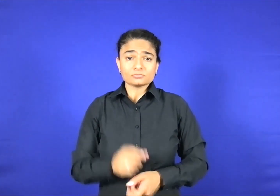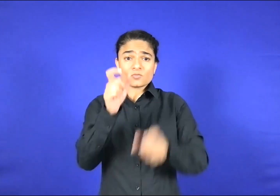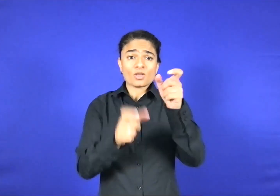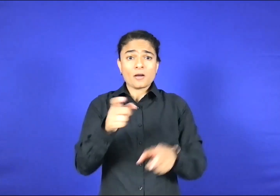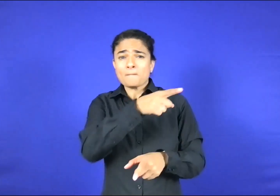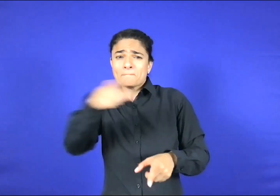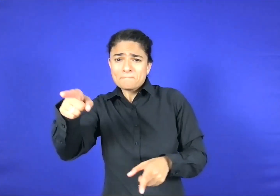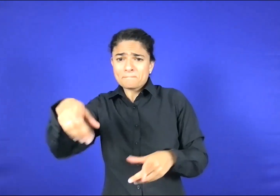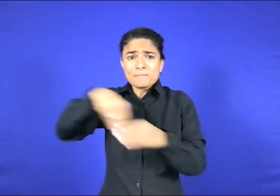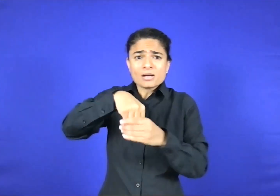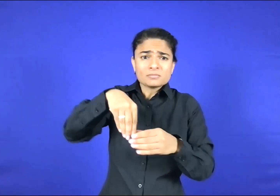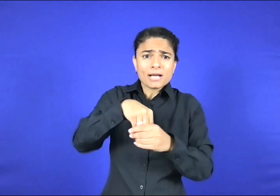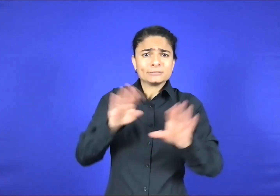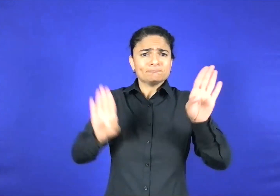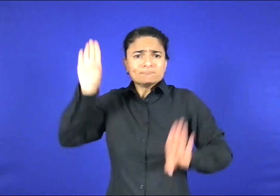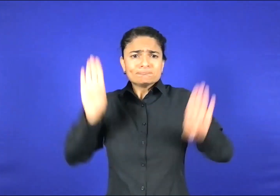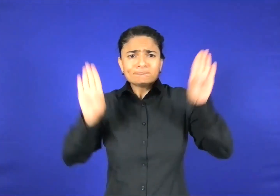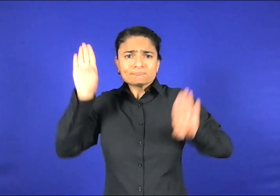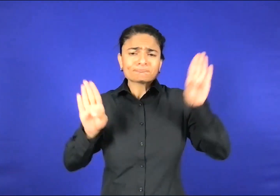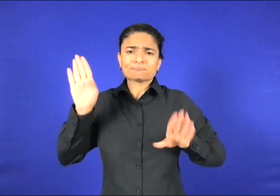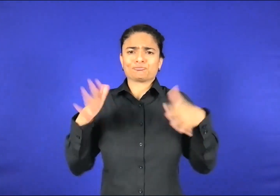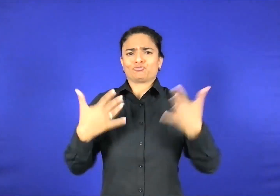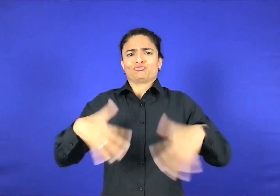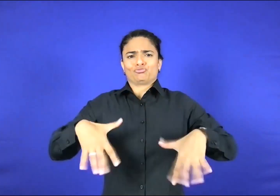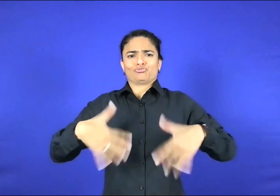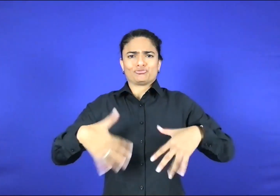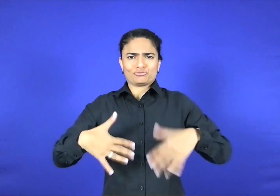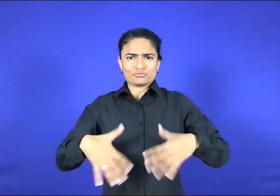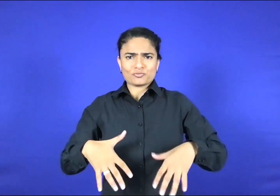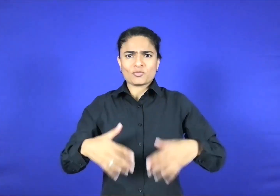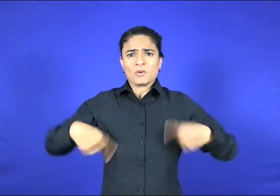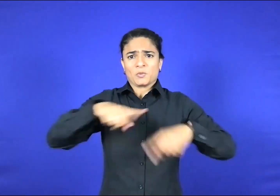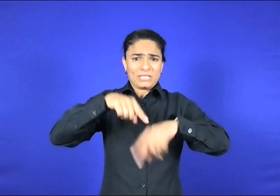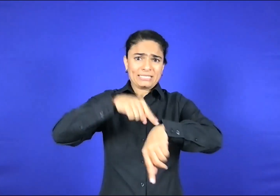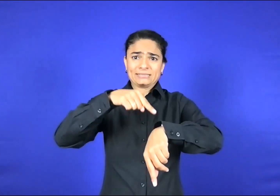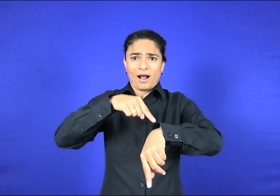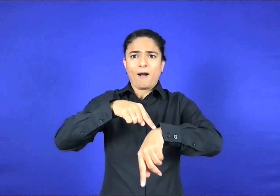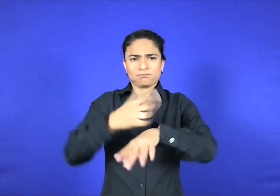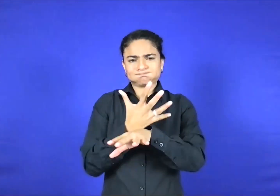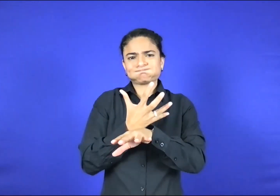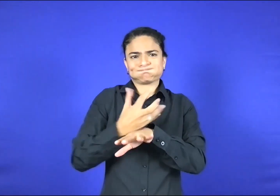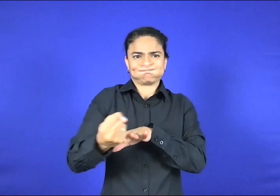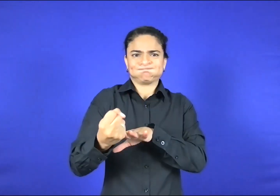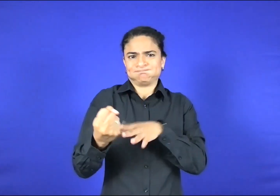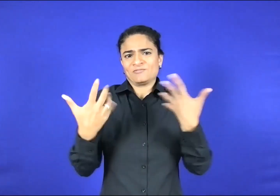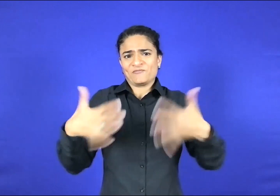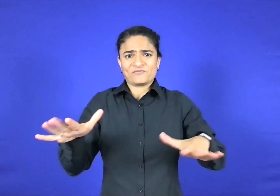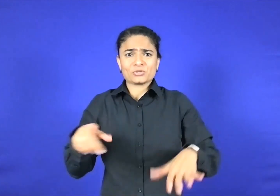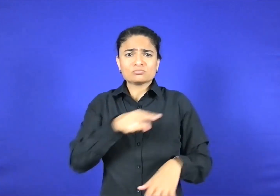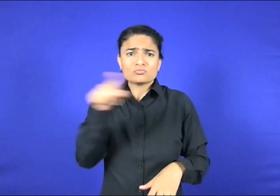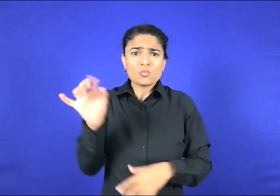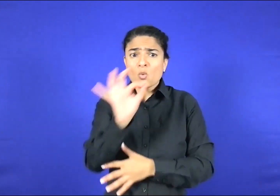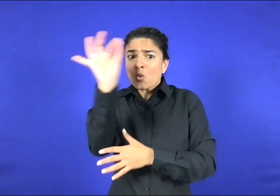will receive responses from your email. We hope to address everyone's questions after